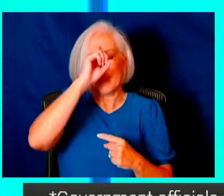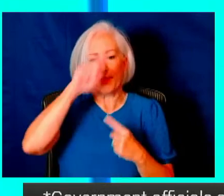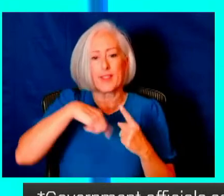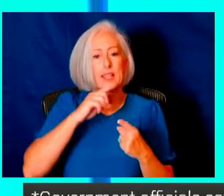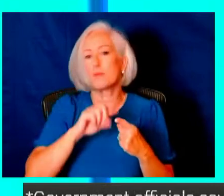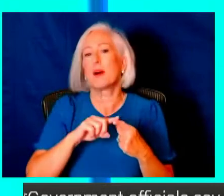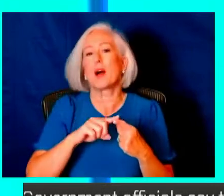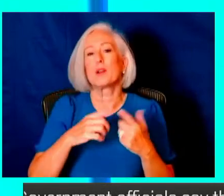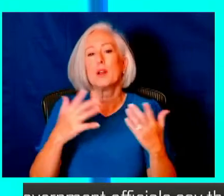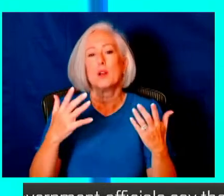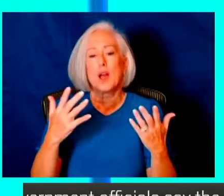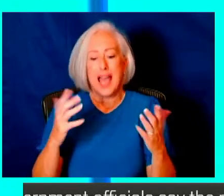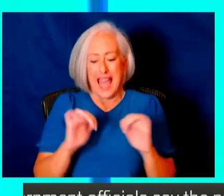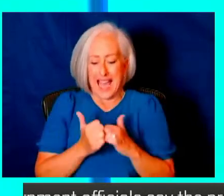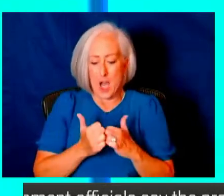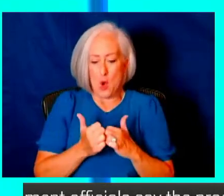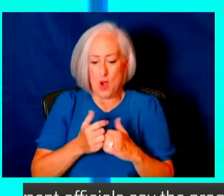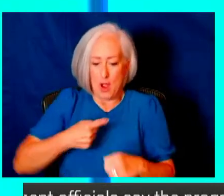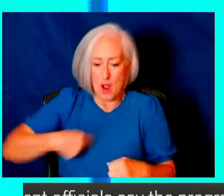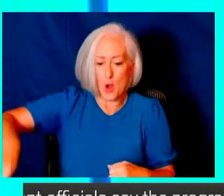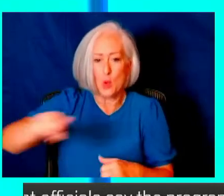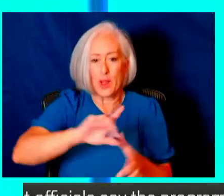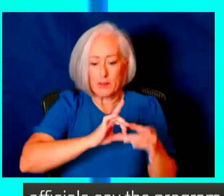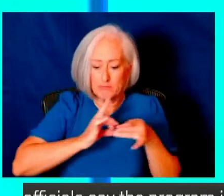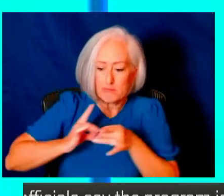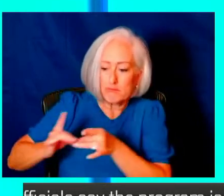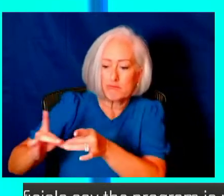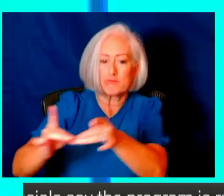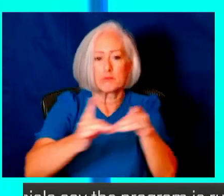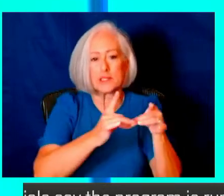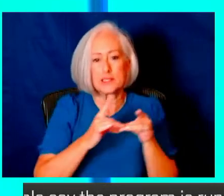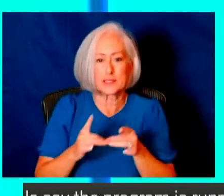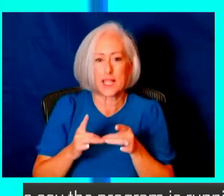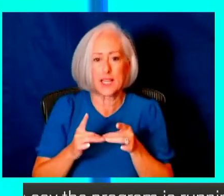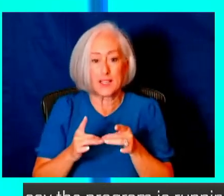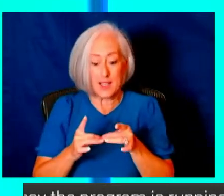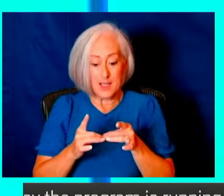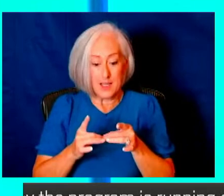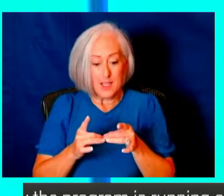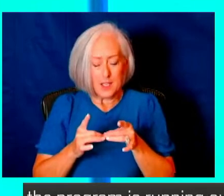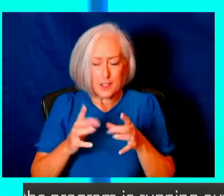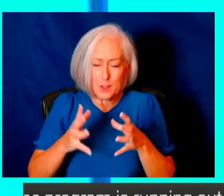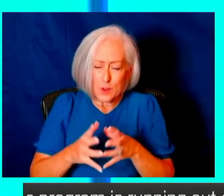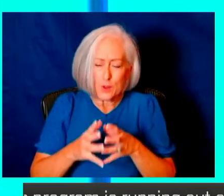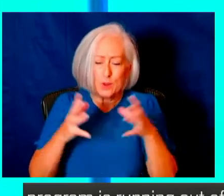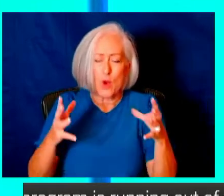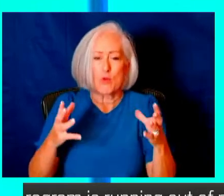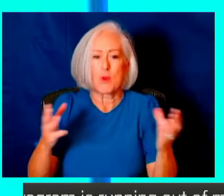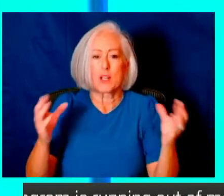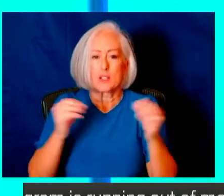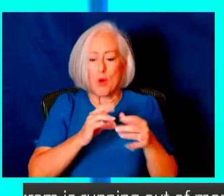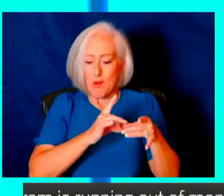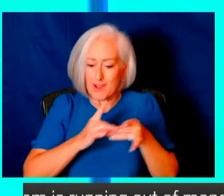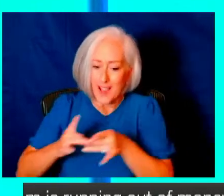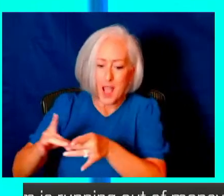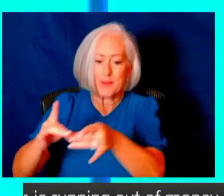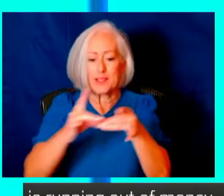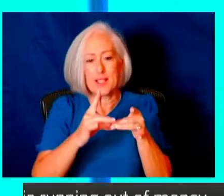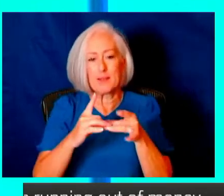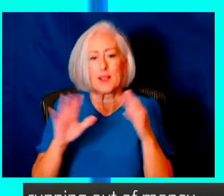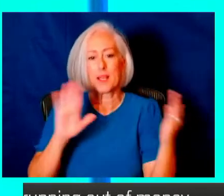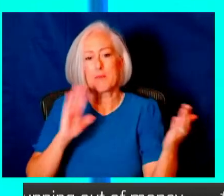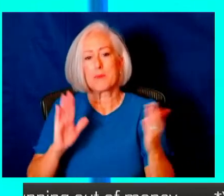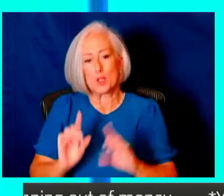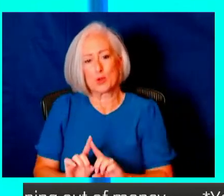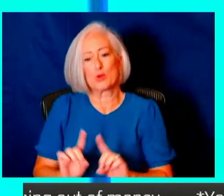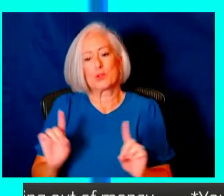tie us together? What are the ties that bind? Because there's so much more common humanity between us than there are